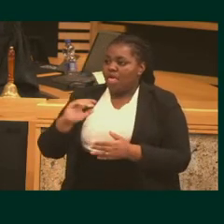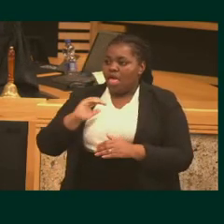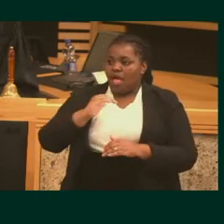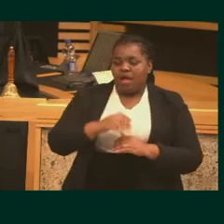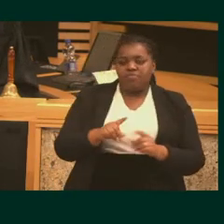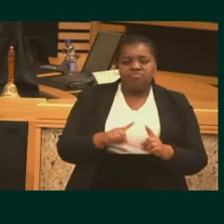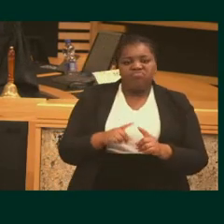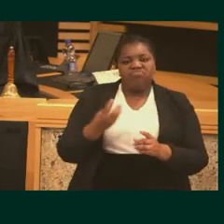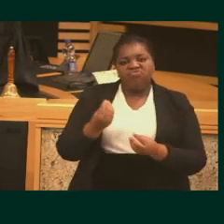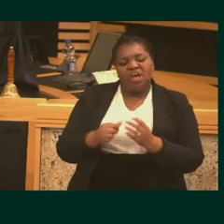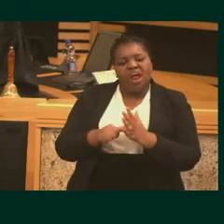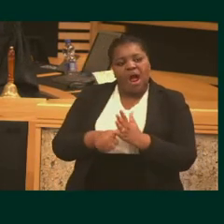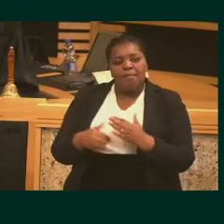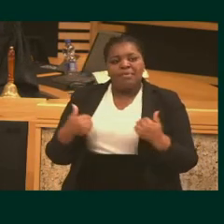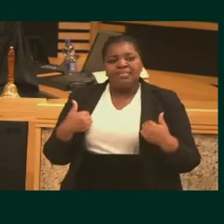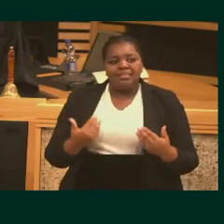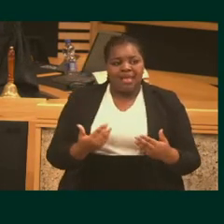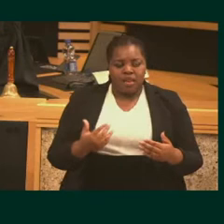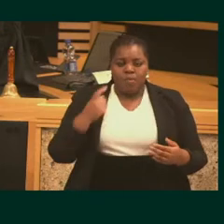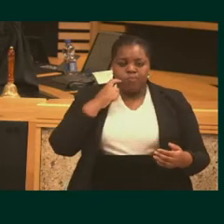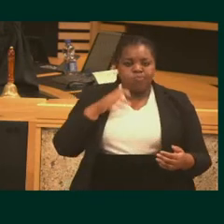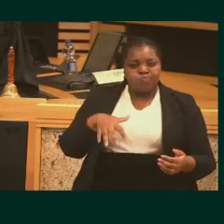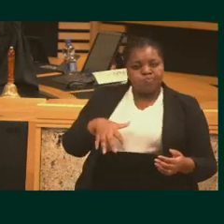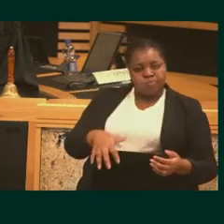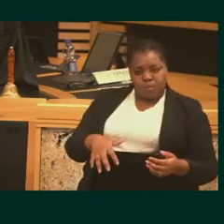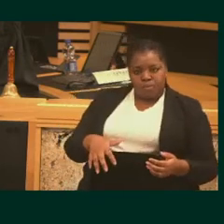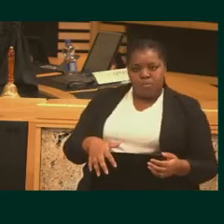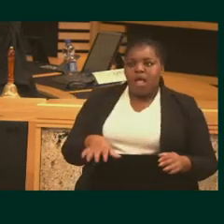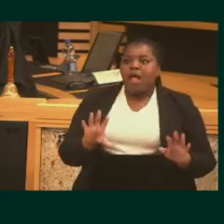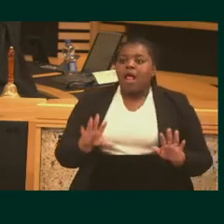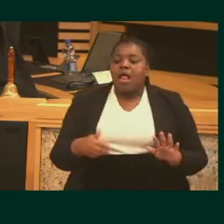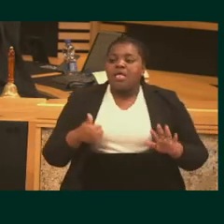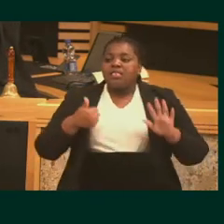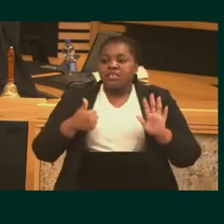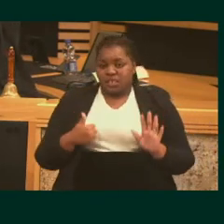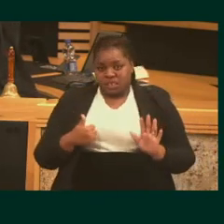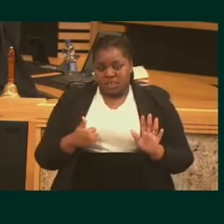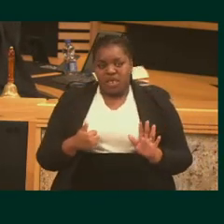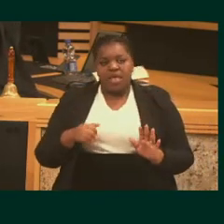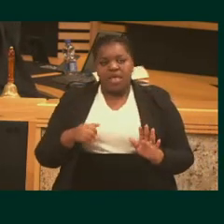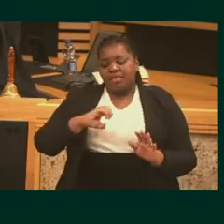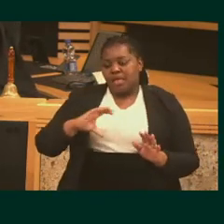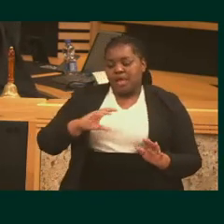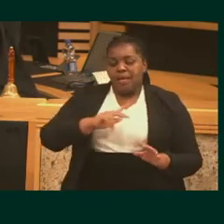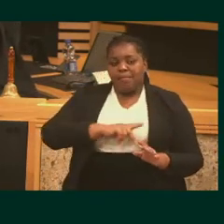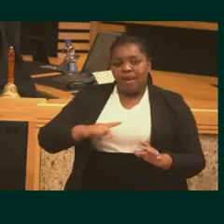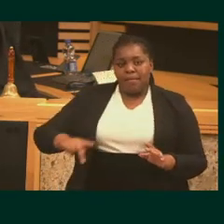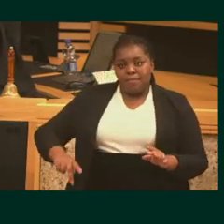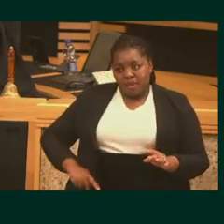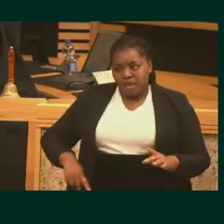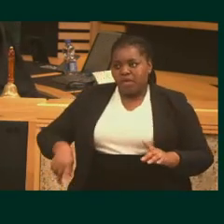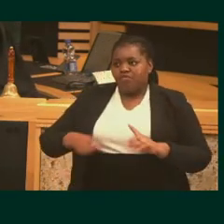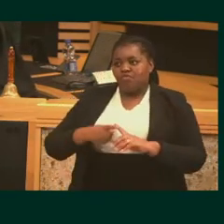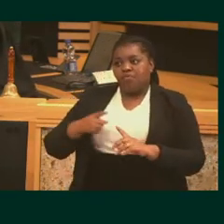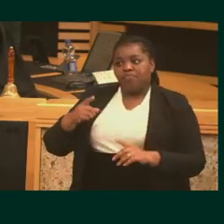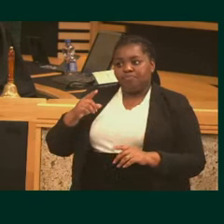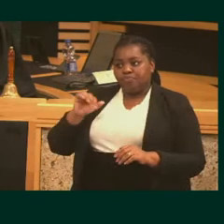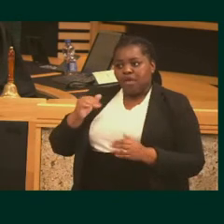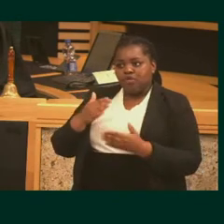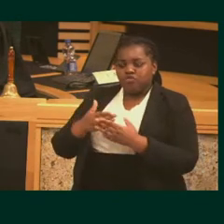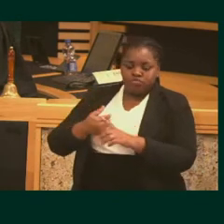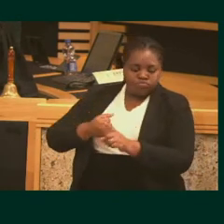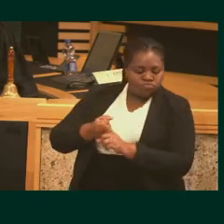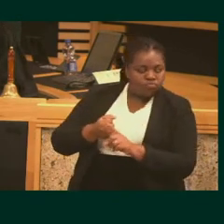Grant beginning from pregnancy and six that the Eastern Cape Premier on behalf of the province lobbies the